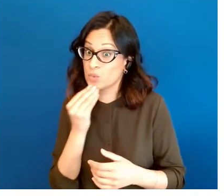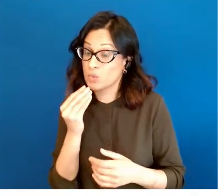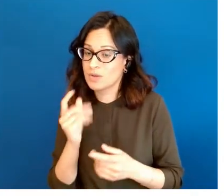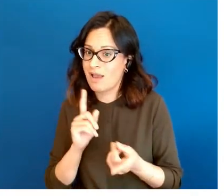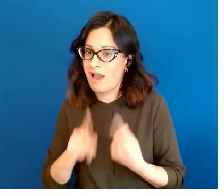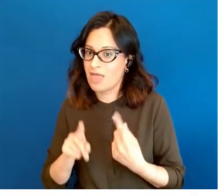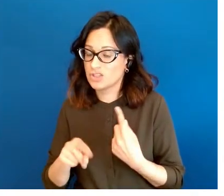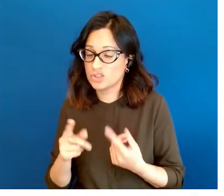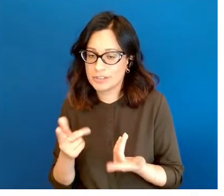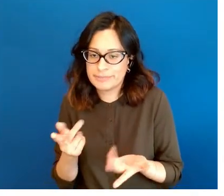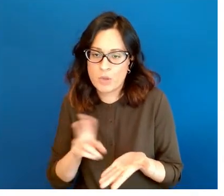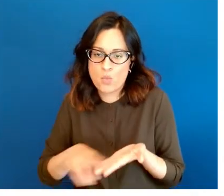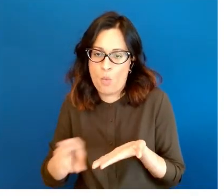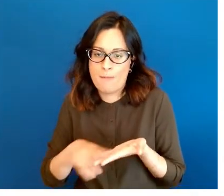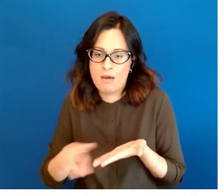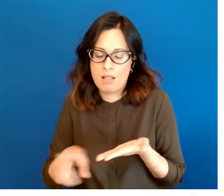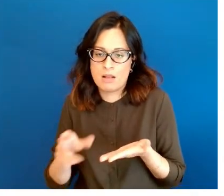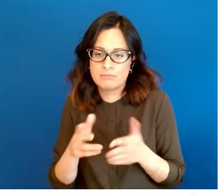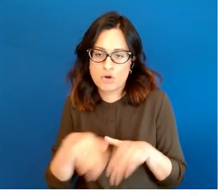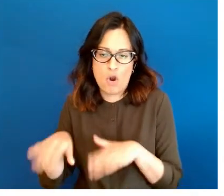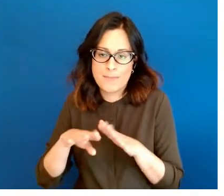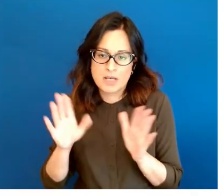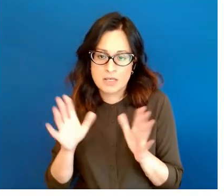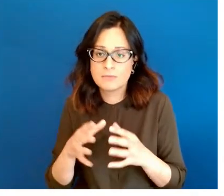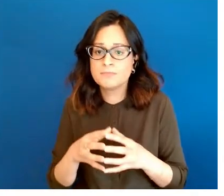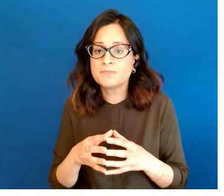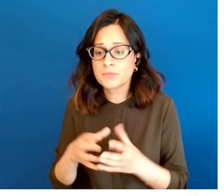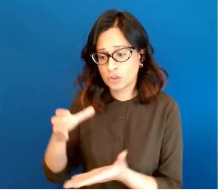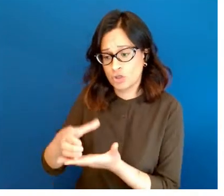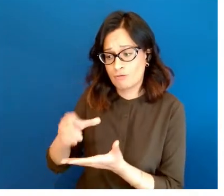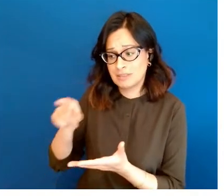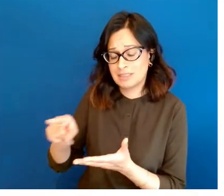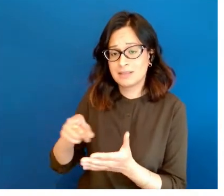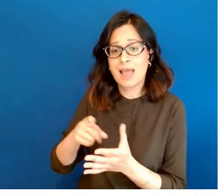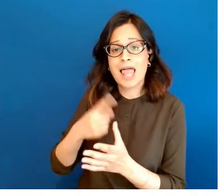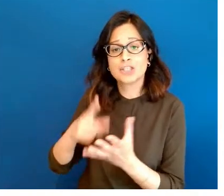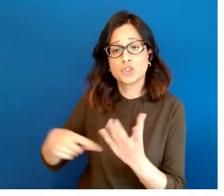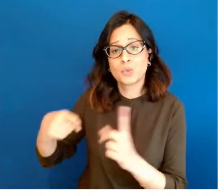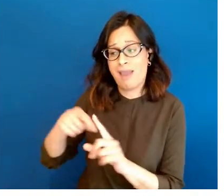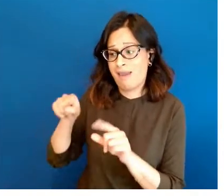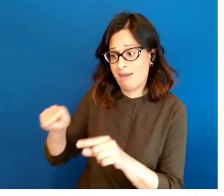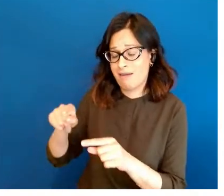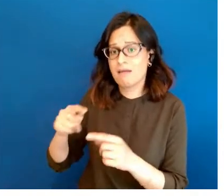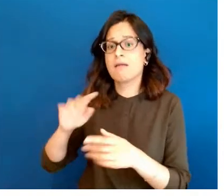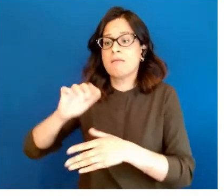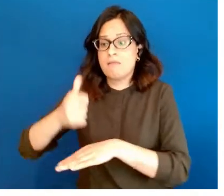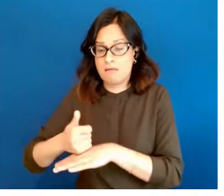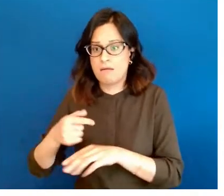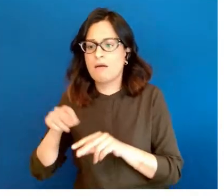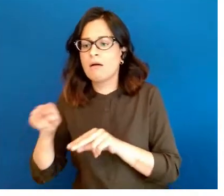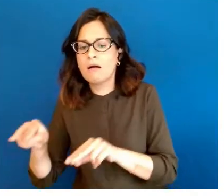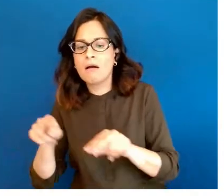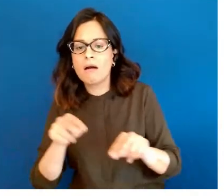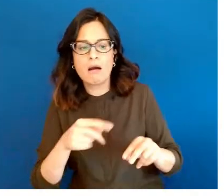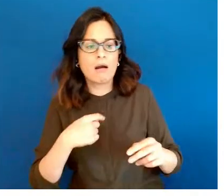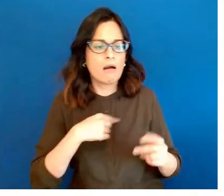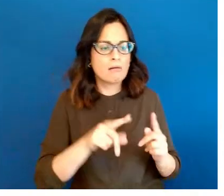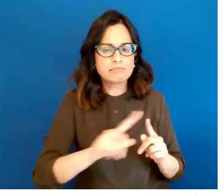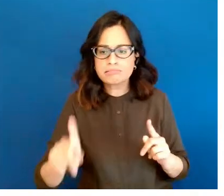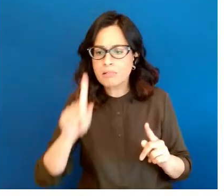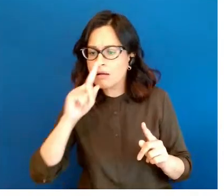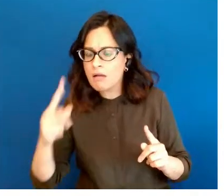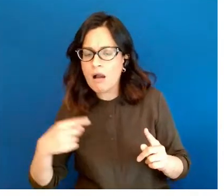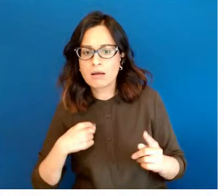of those. So the charitable sector, such as Allergy UK, often find themselves filling the gap. And